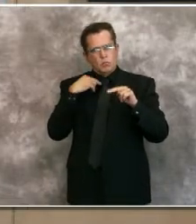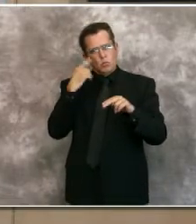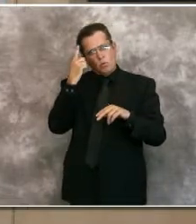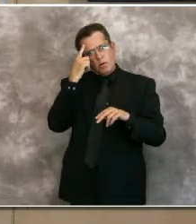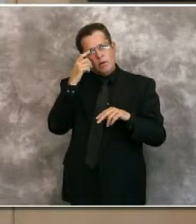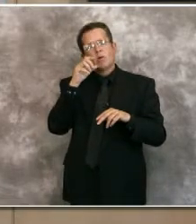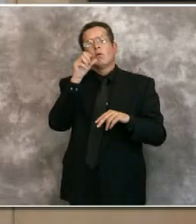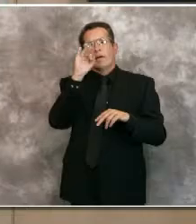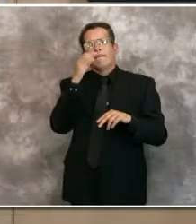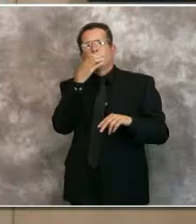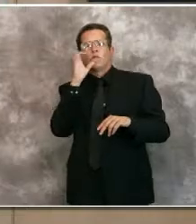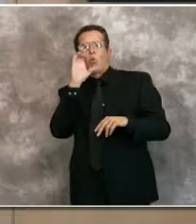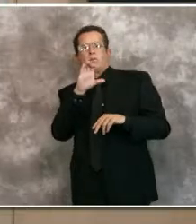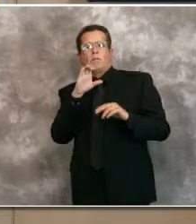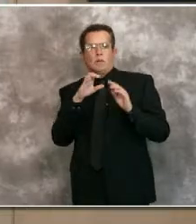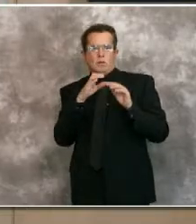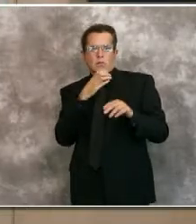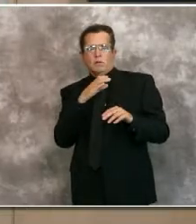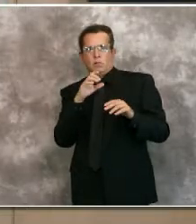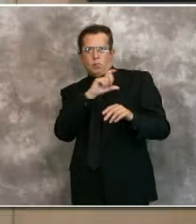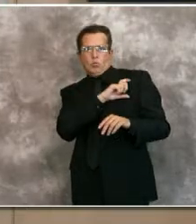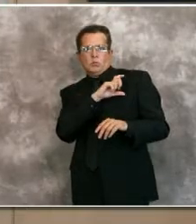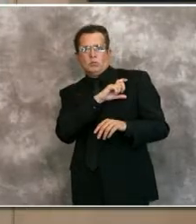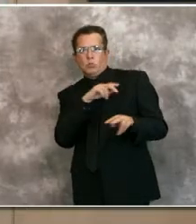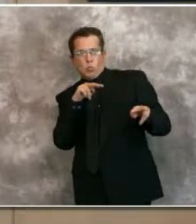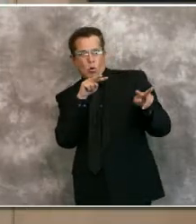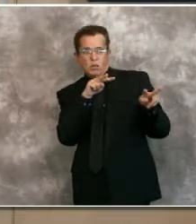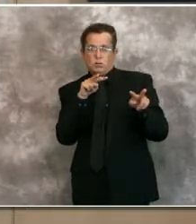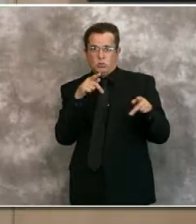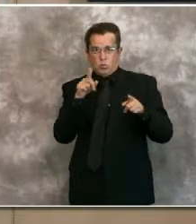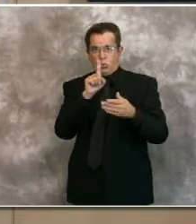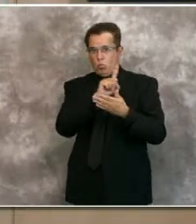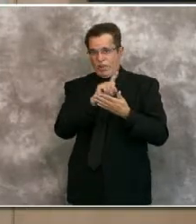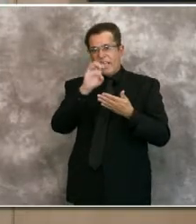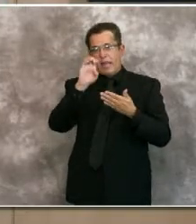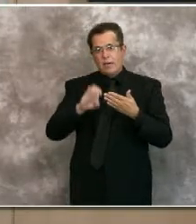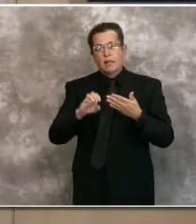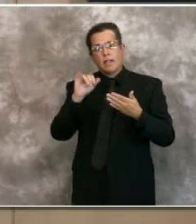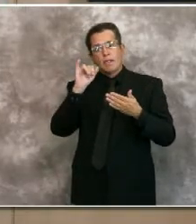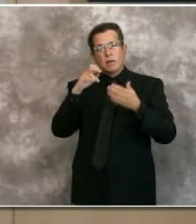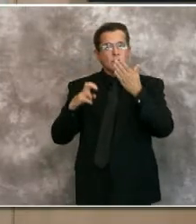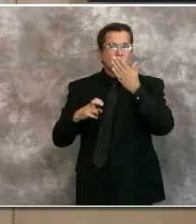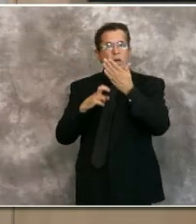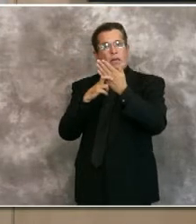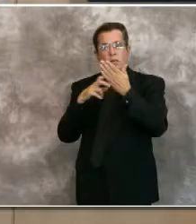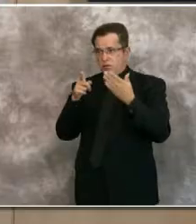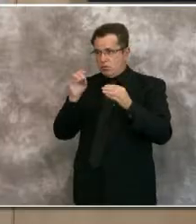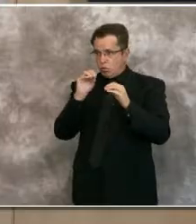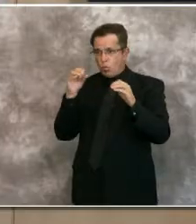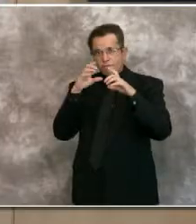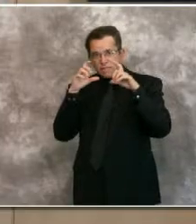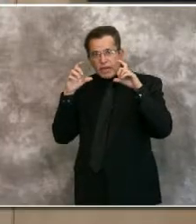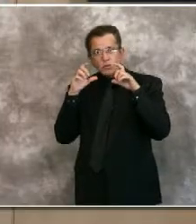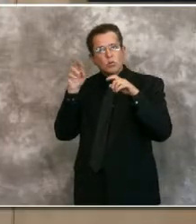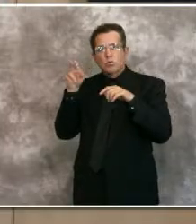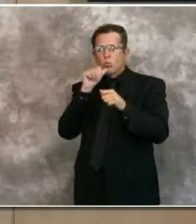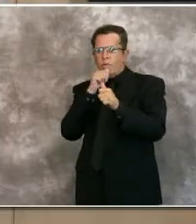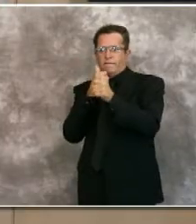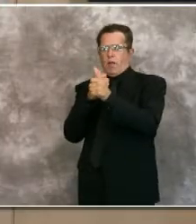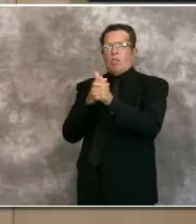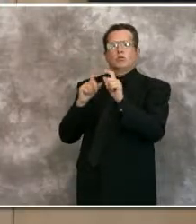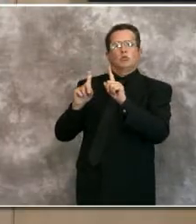specific enforcement actions were actually taken over the weekend when, say, people were getting infected in certain locations or not following